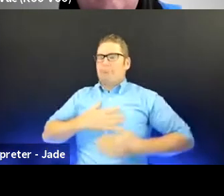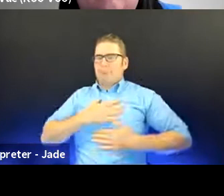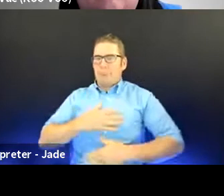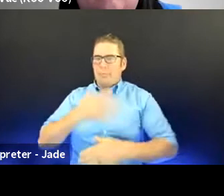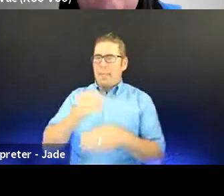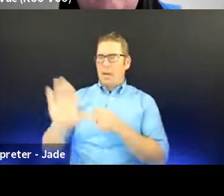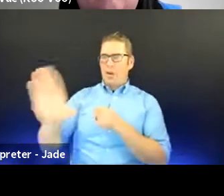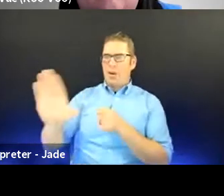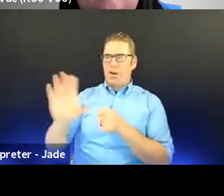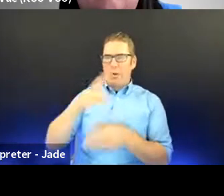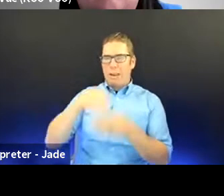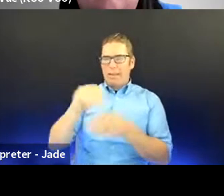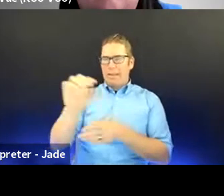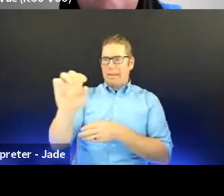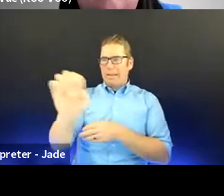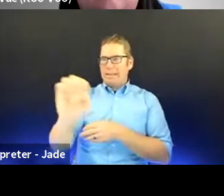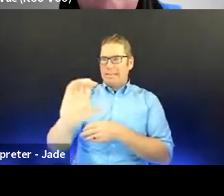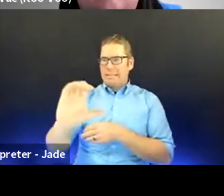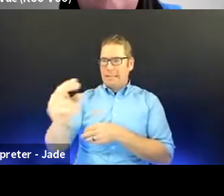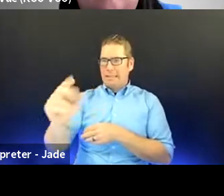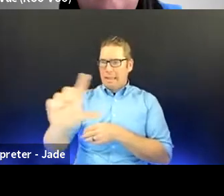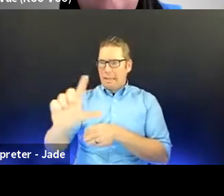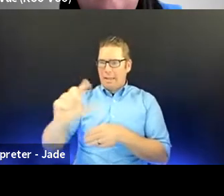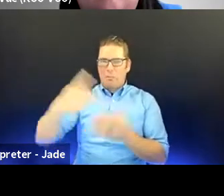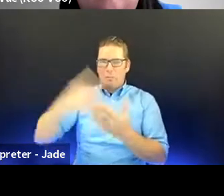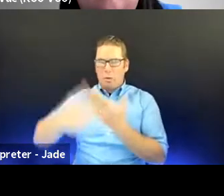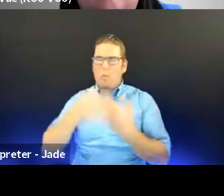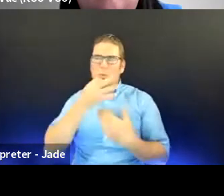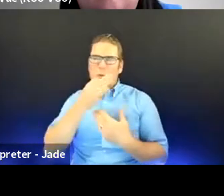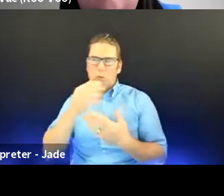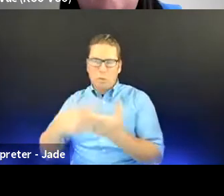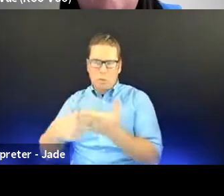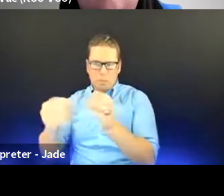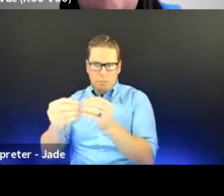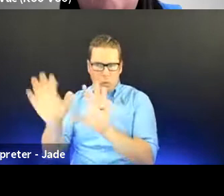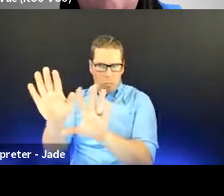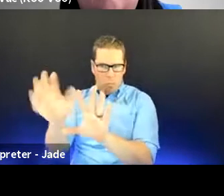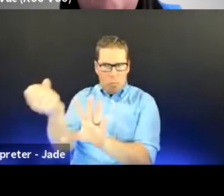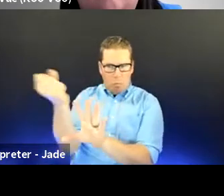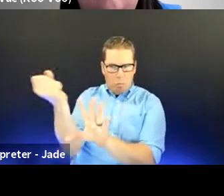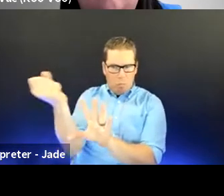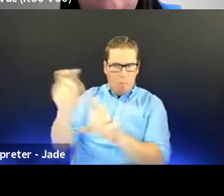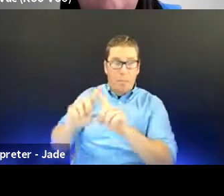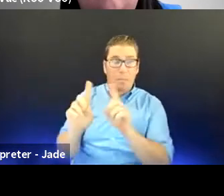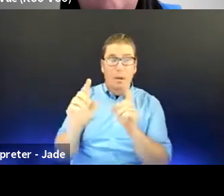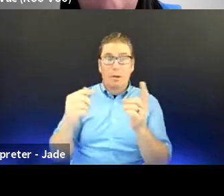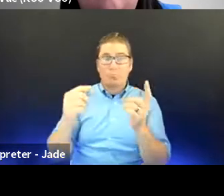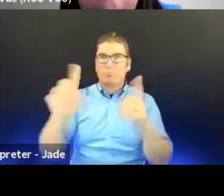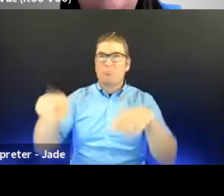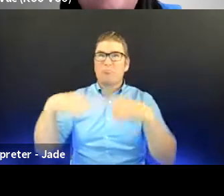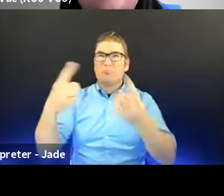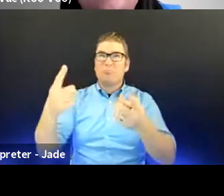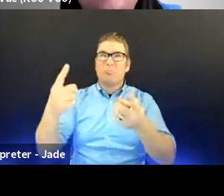a minute. But basically, I was, I had never been to Fresno. Actually, that's not